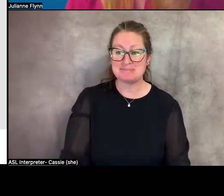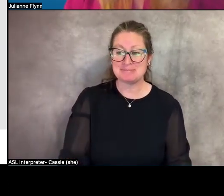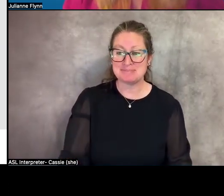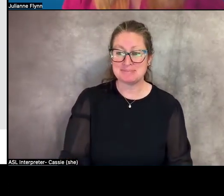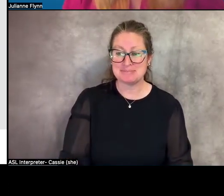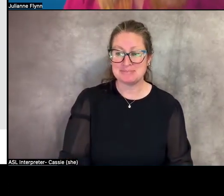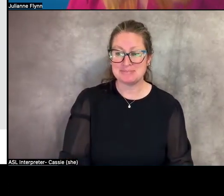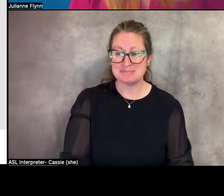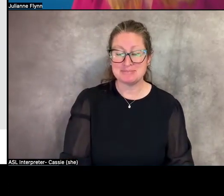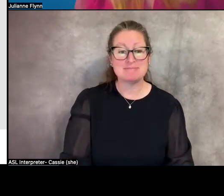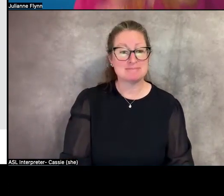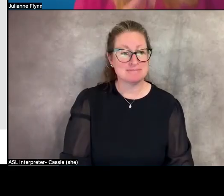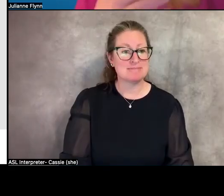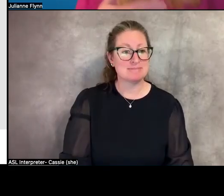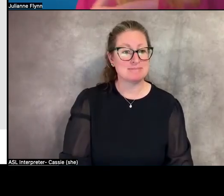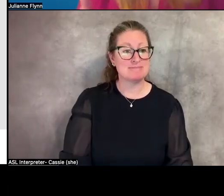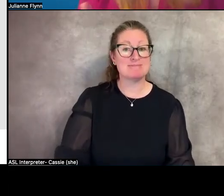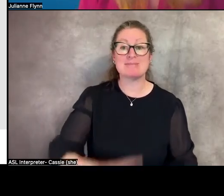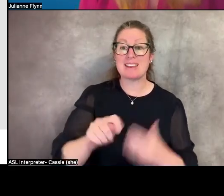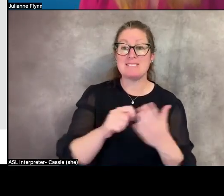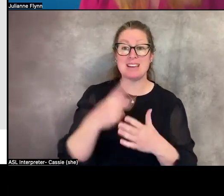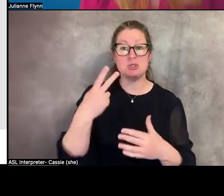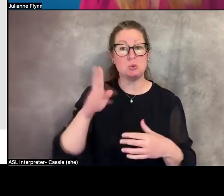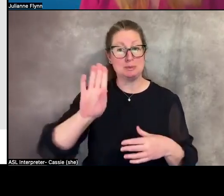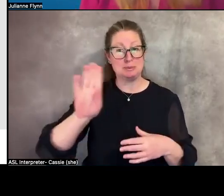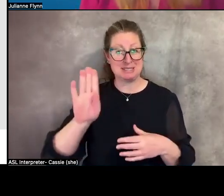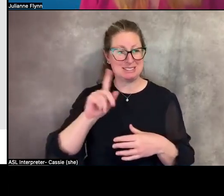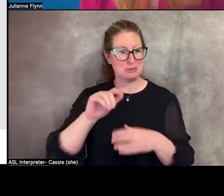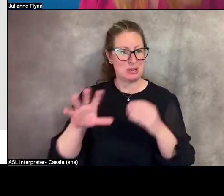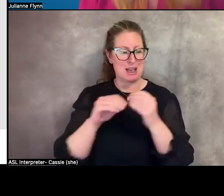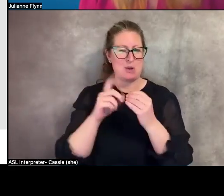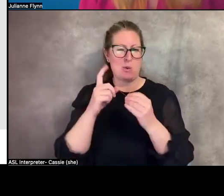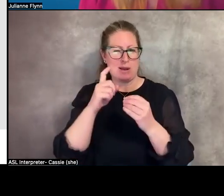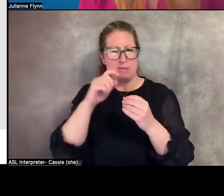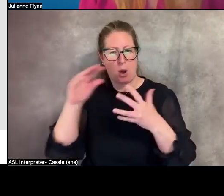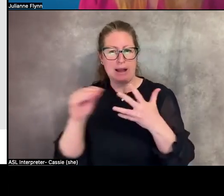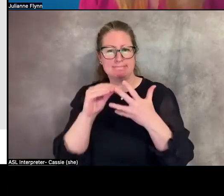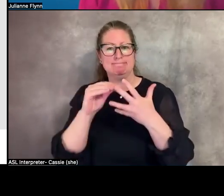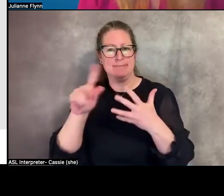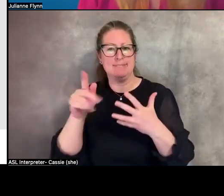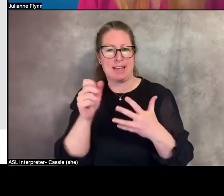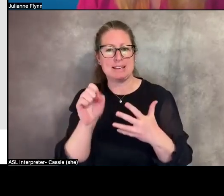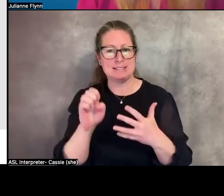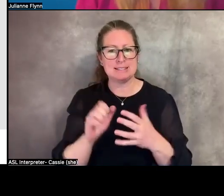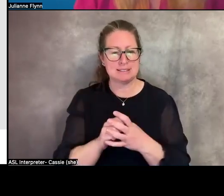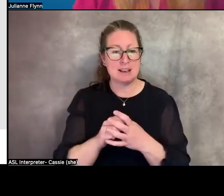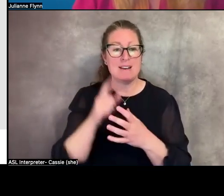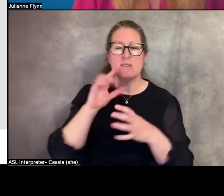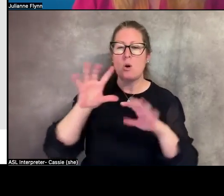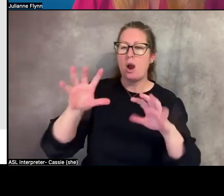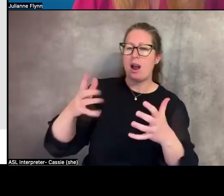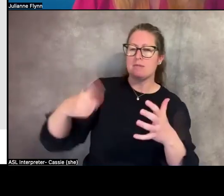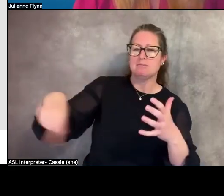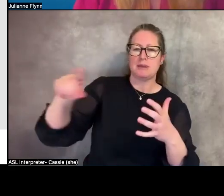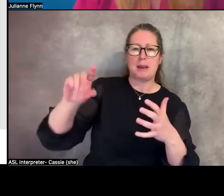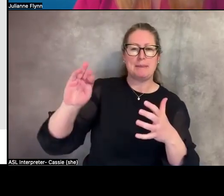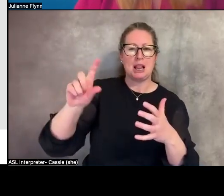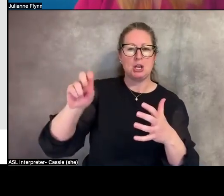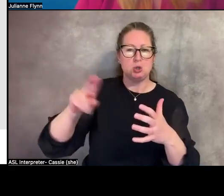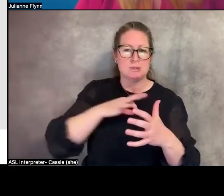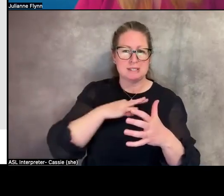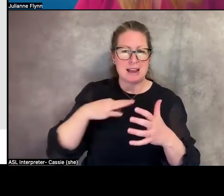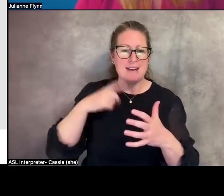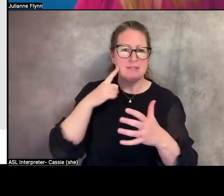So 2B, we added in this additional phase, and we added this in for milieu staff in order to reinforce and train on